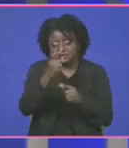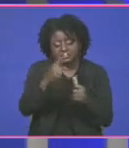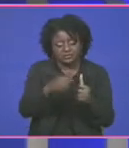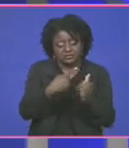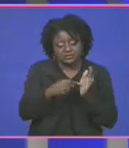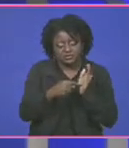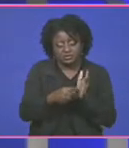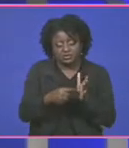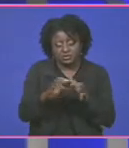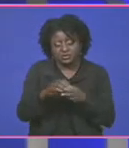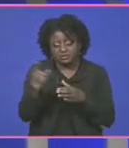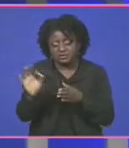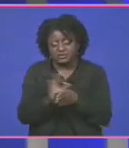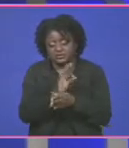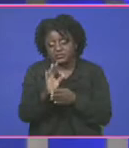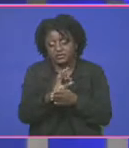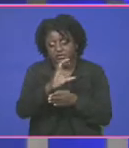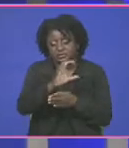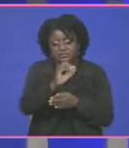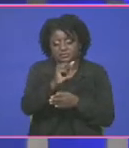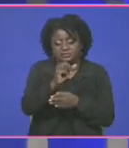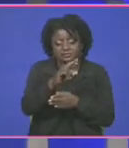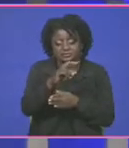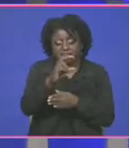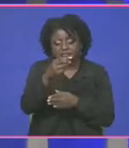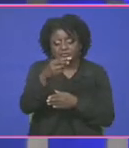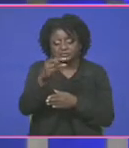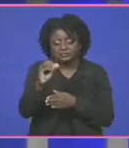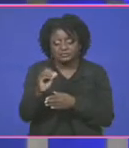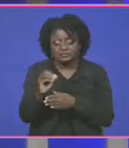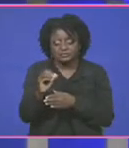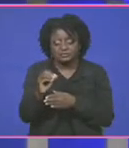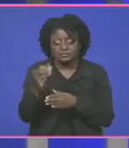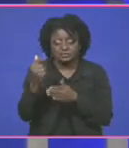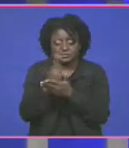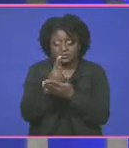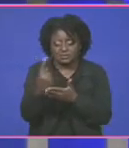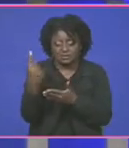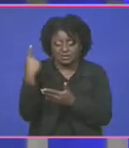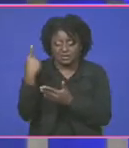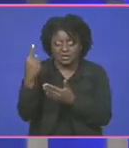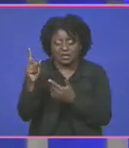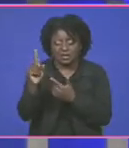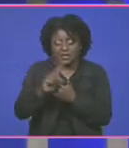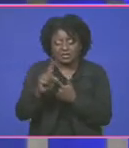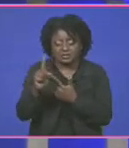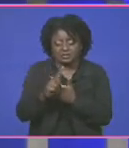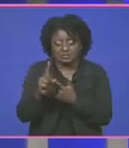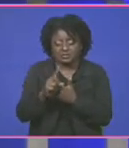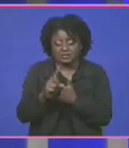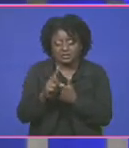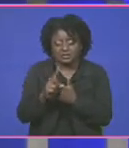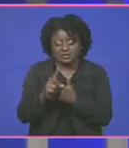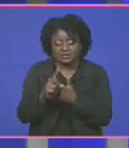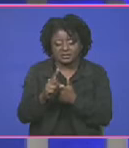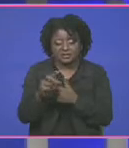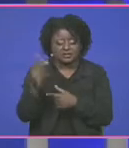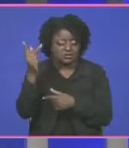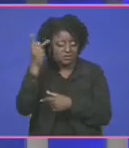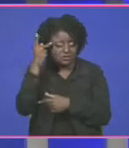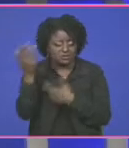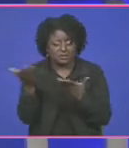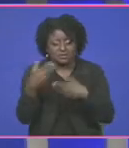Cargo over Atlantis last month. And as Cargo continues to receive rave reviews from moviegoers, Kareem is here to